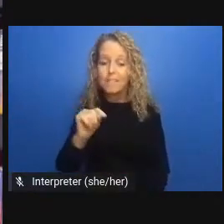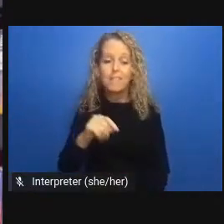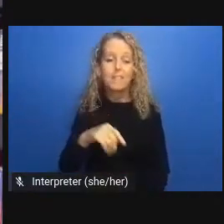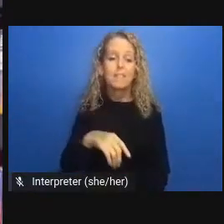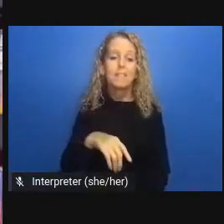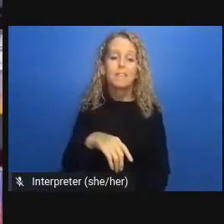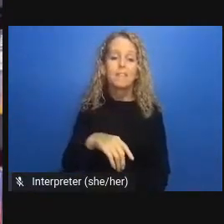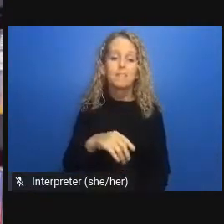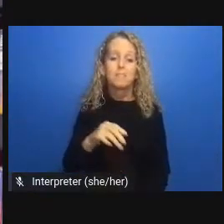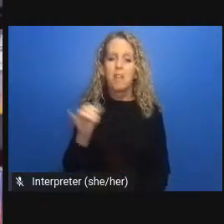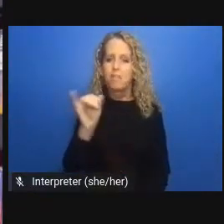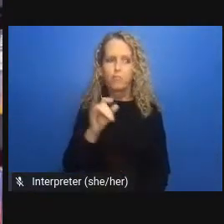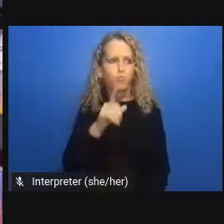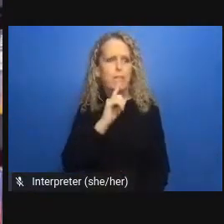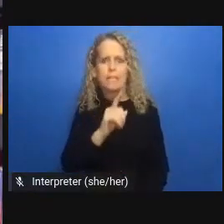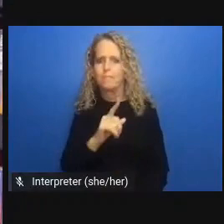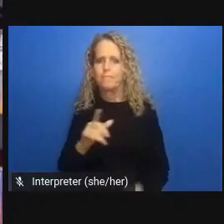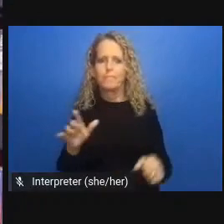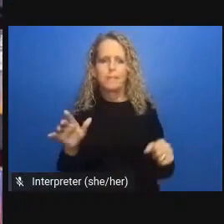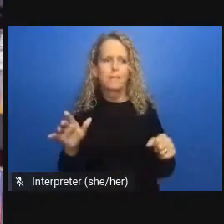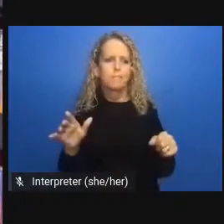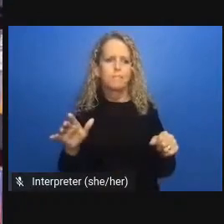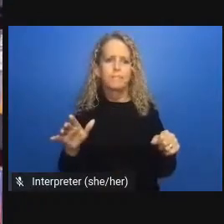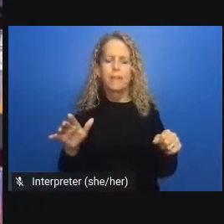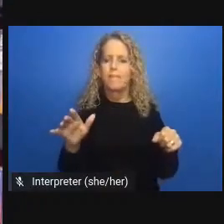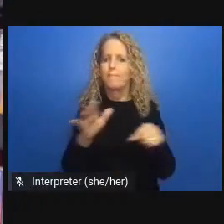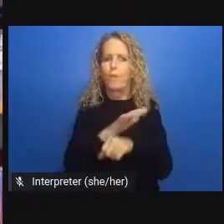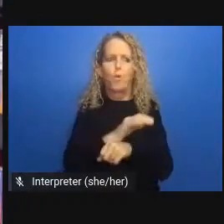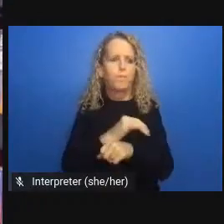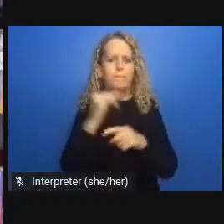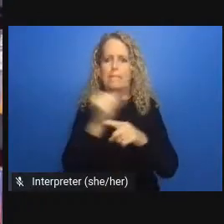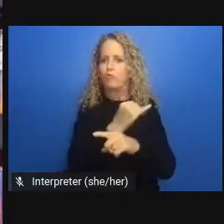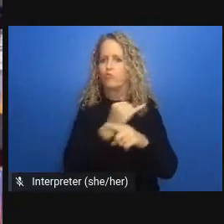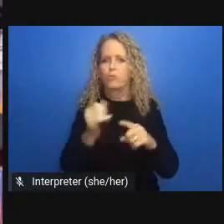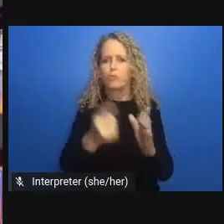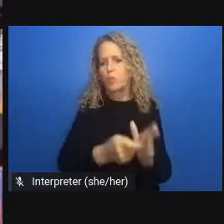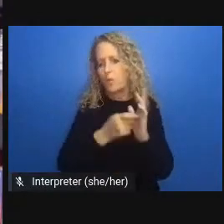the whole ecosystem of industry here.